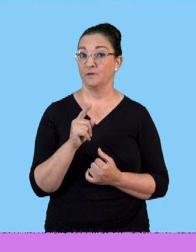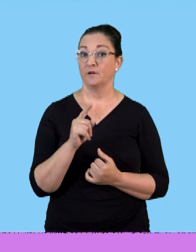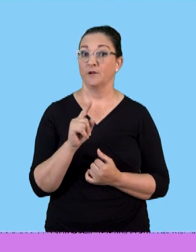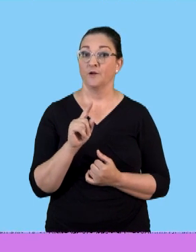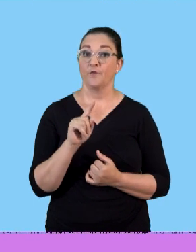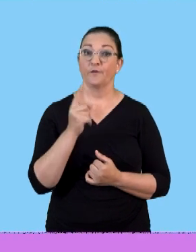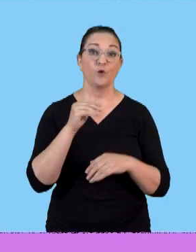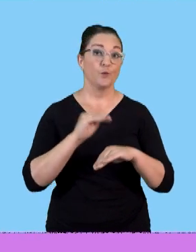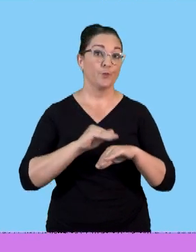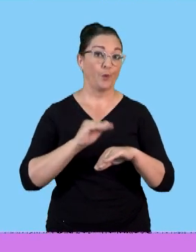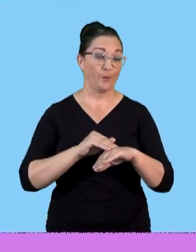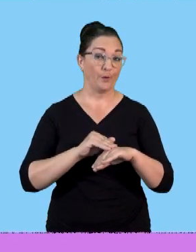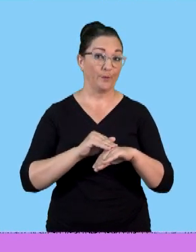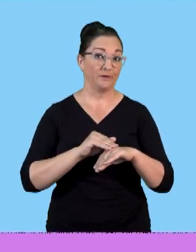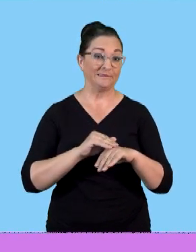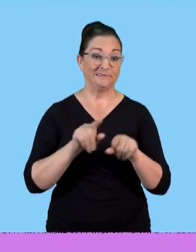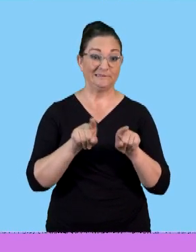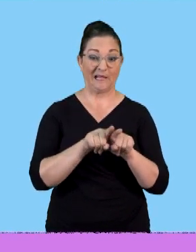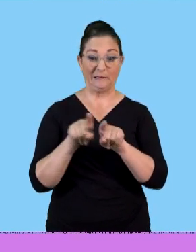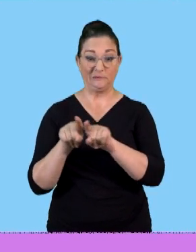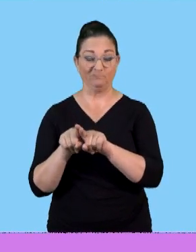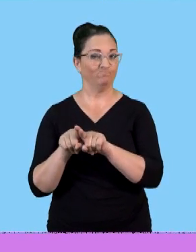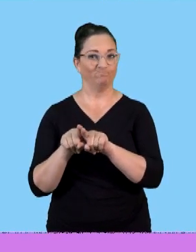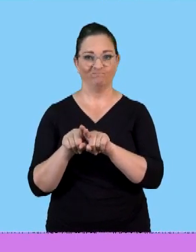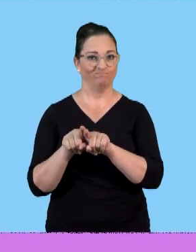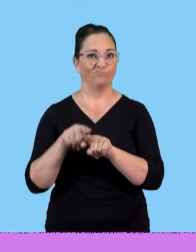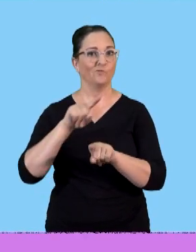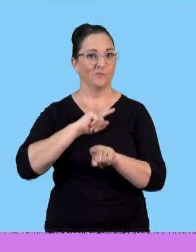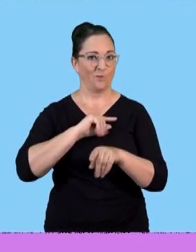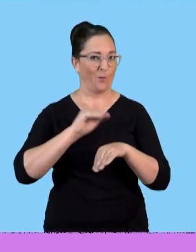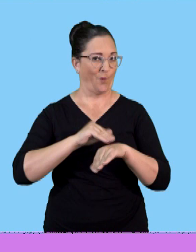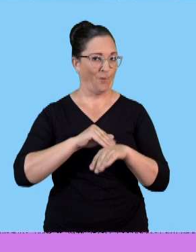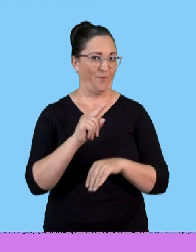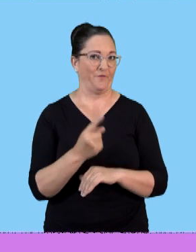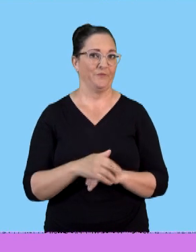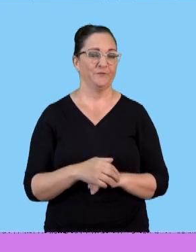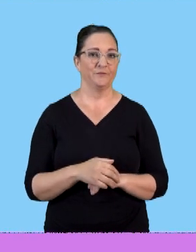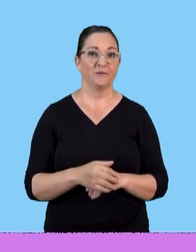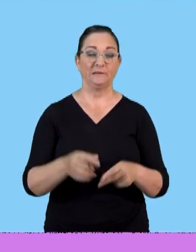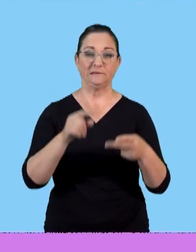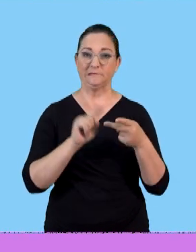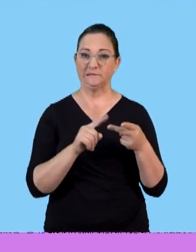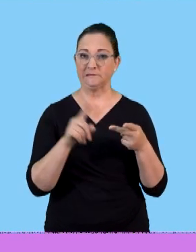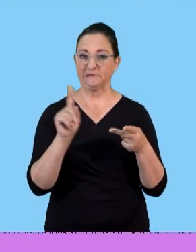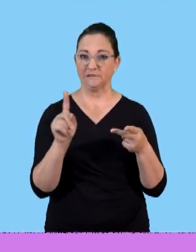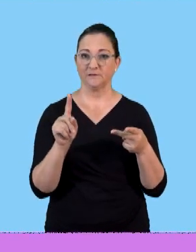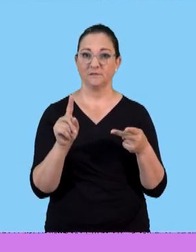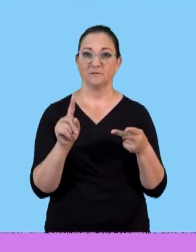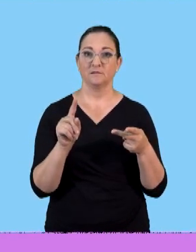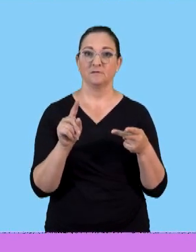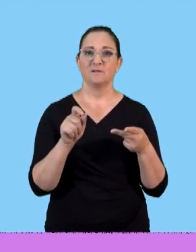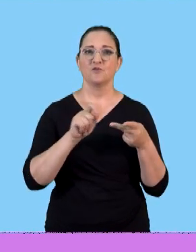here is the first problem. It's not the same, it does not have the same units. We agree? What is the second thing that's wrong?